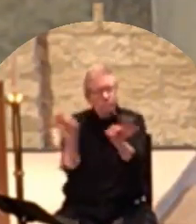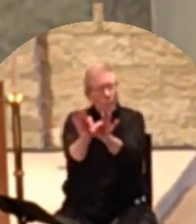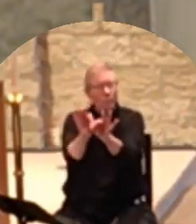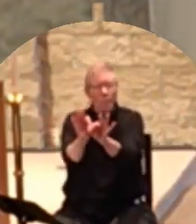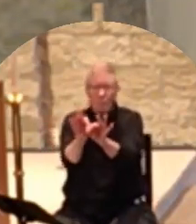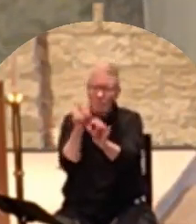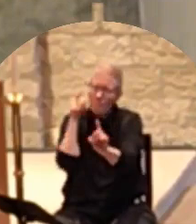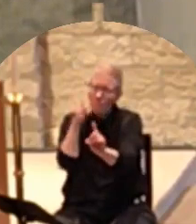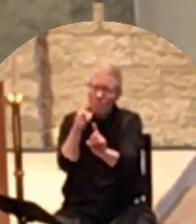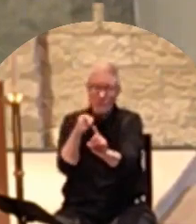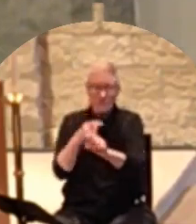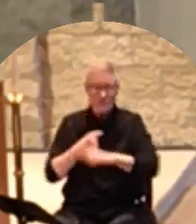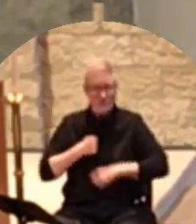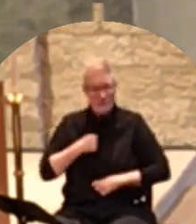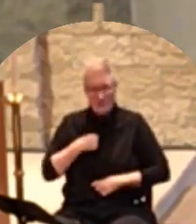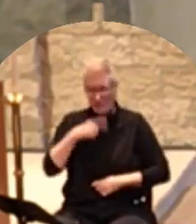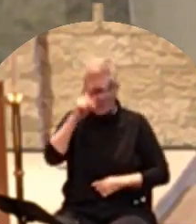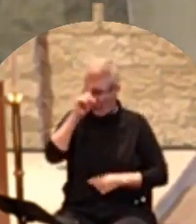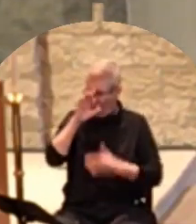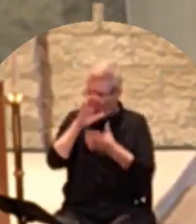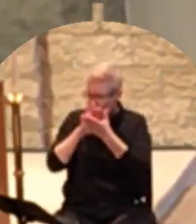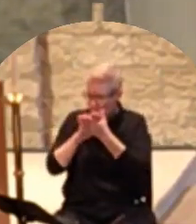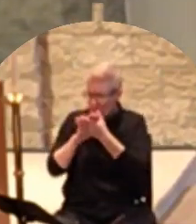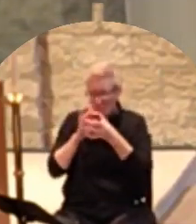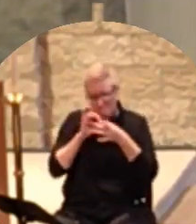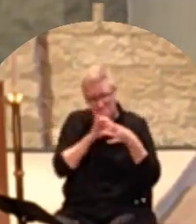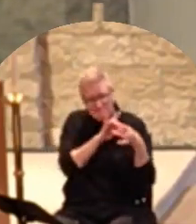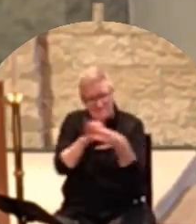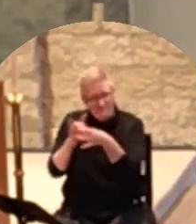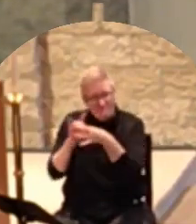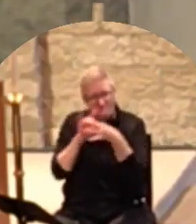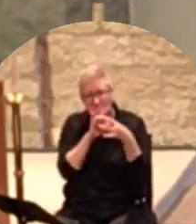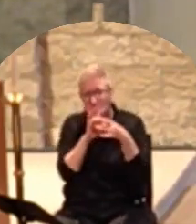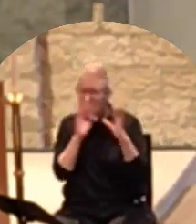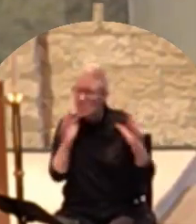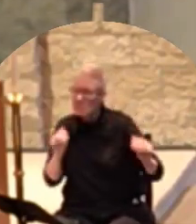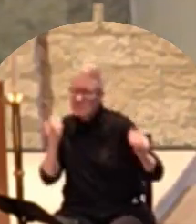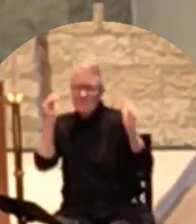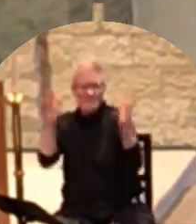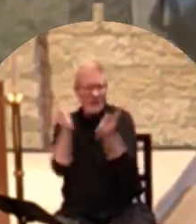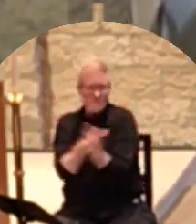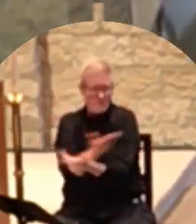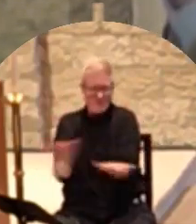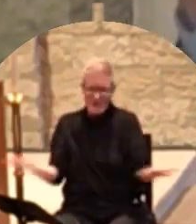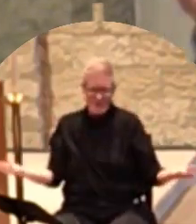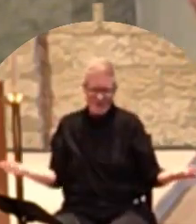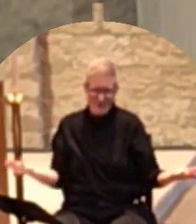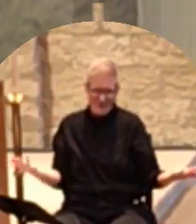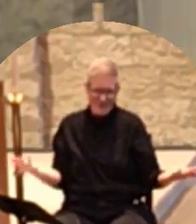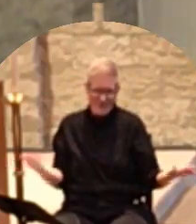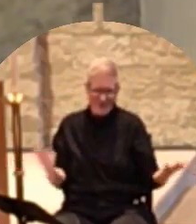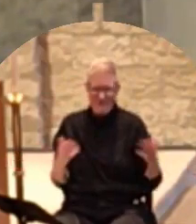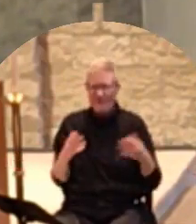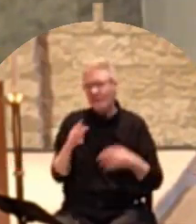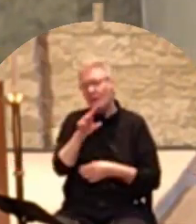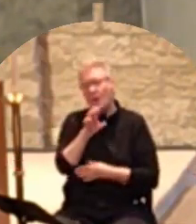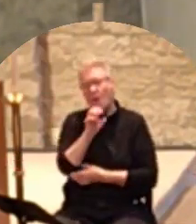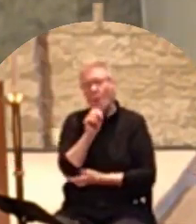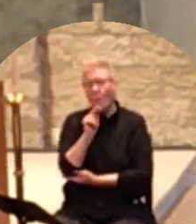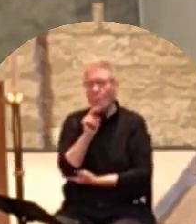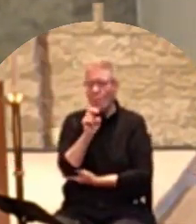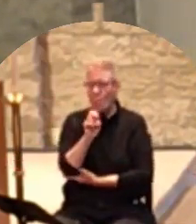oneness transcends everything. Oneness, obviously, or allness, is another name for